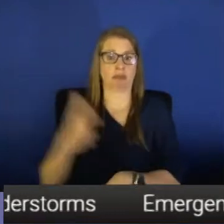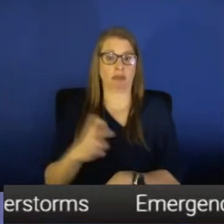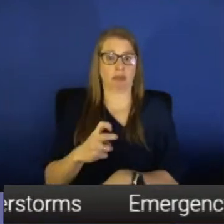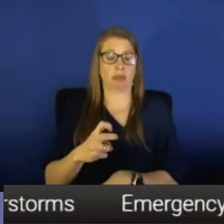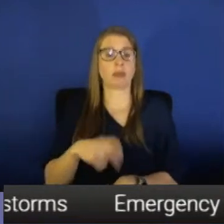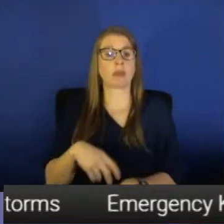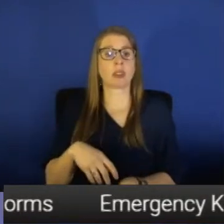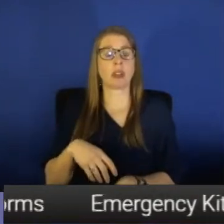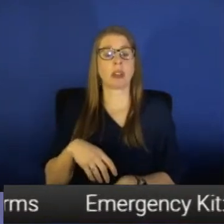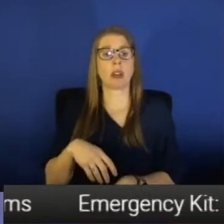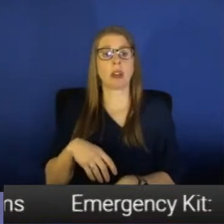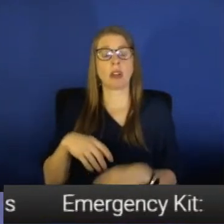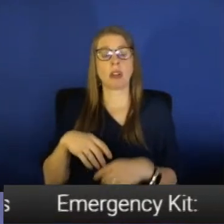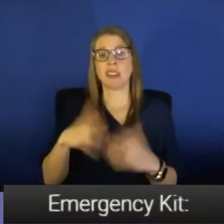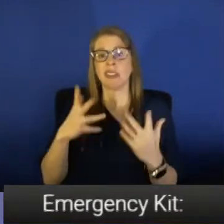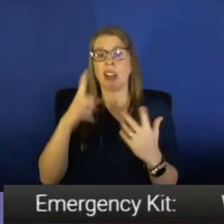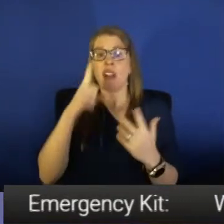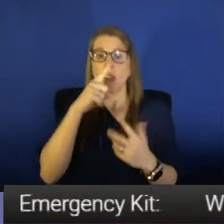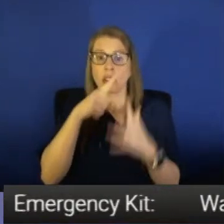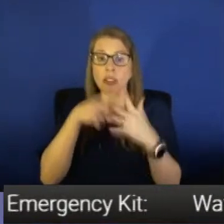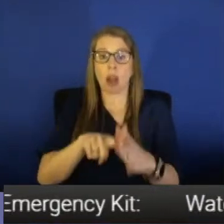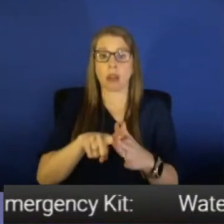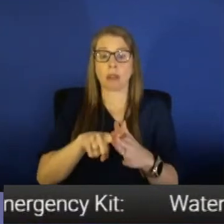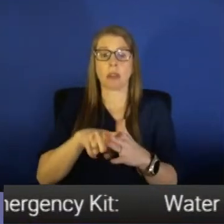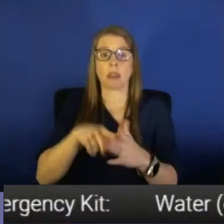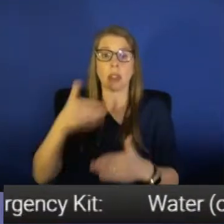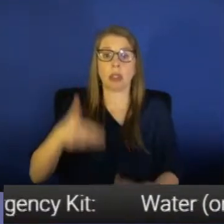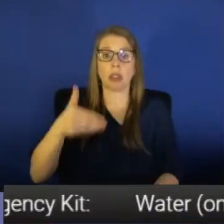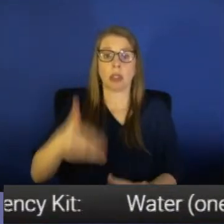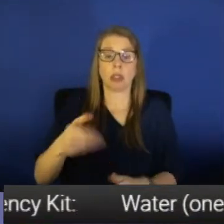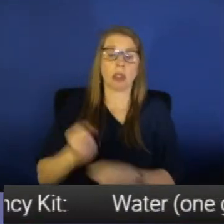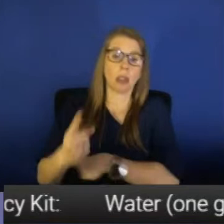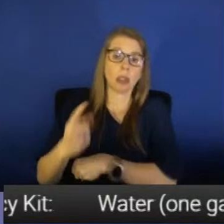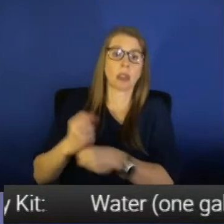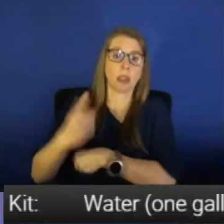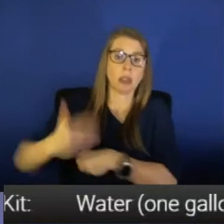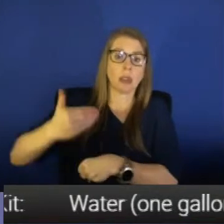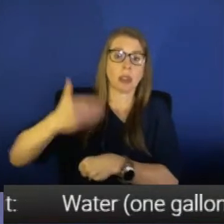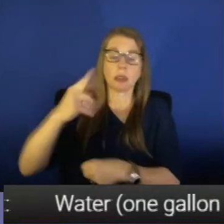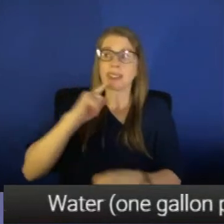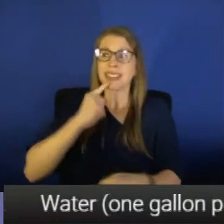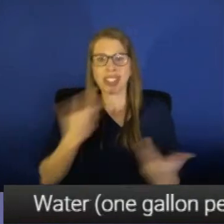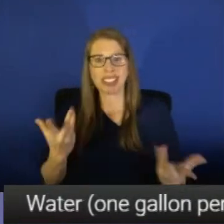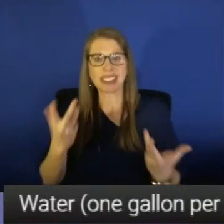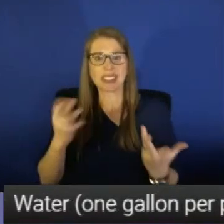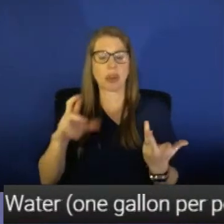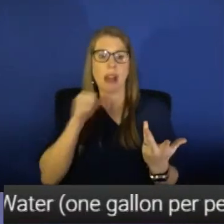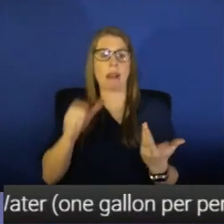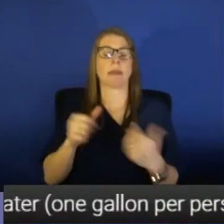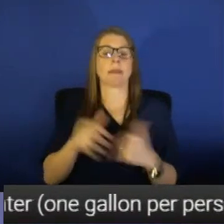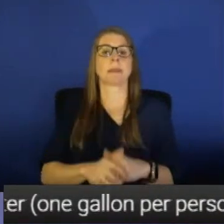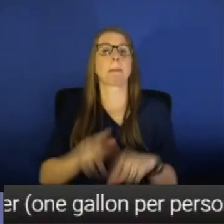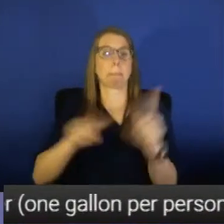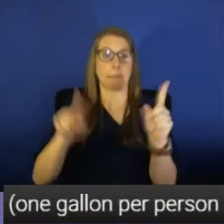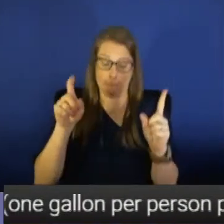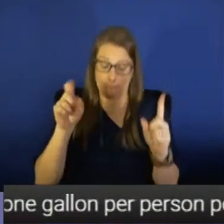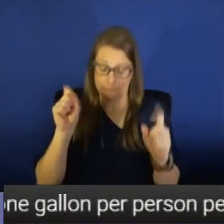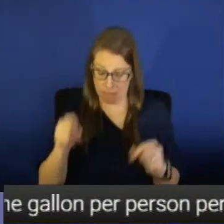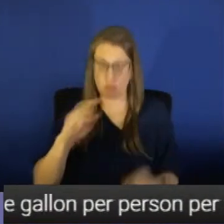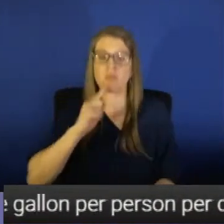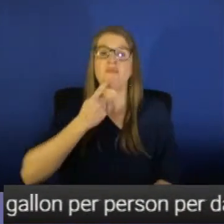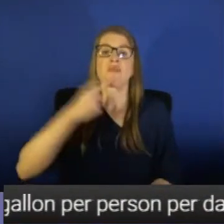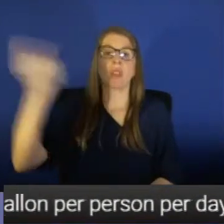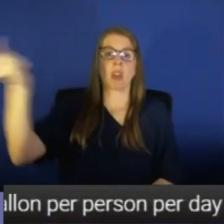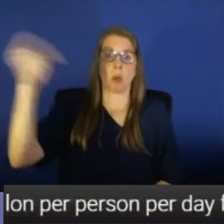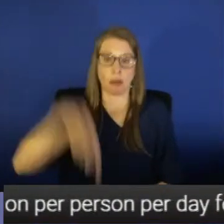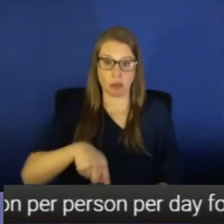basement, nothing happens. So you do that over year after year. And people think, how real serious is it? But you got to have this is serious. Get downstairs. Just